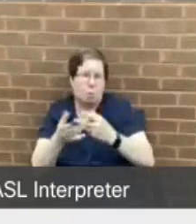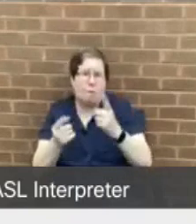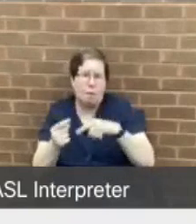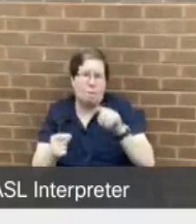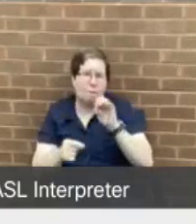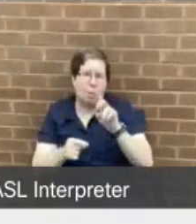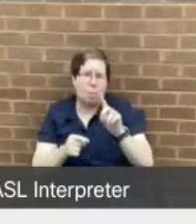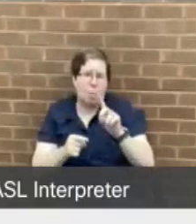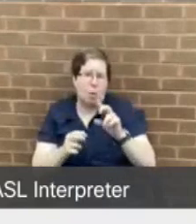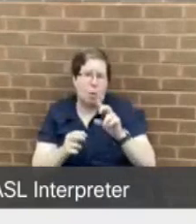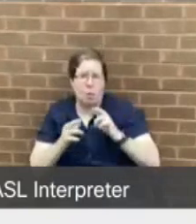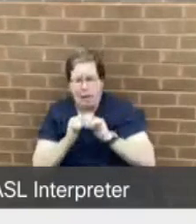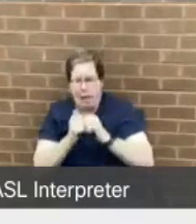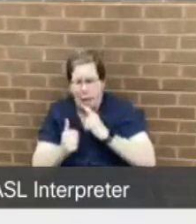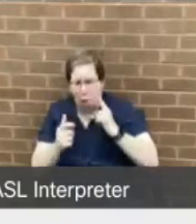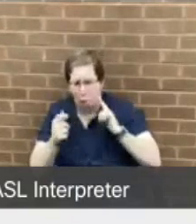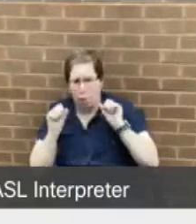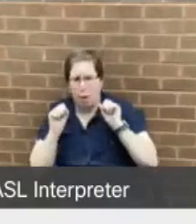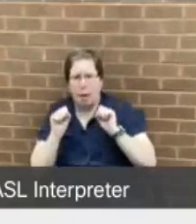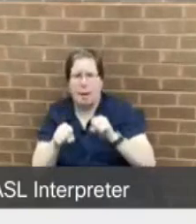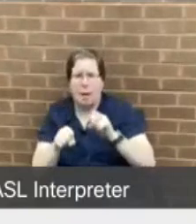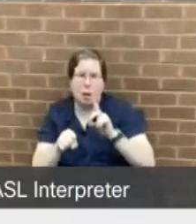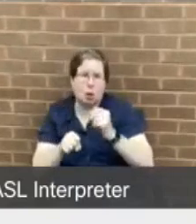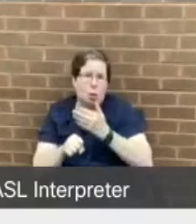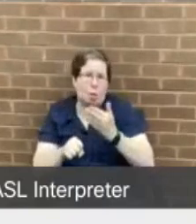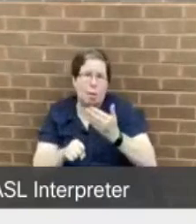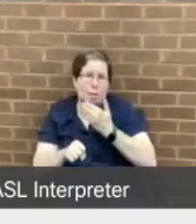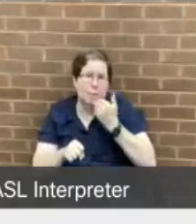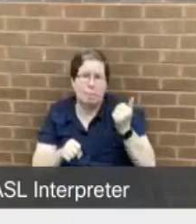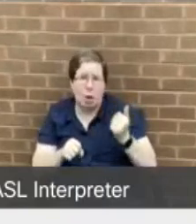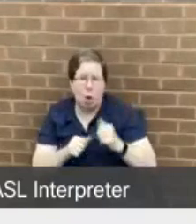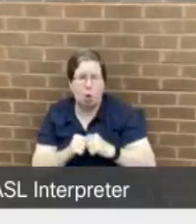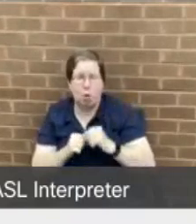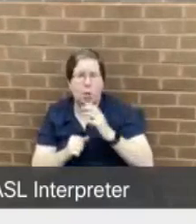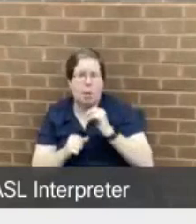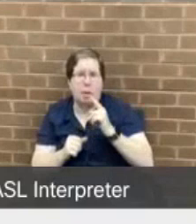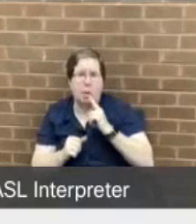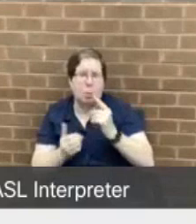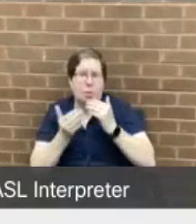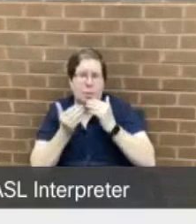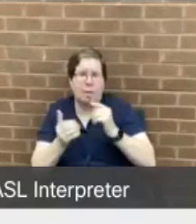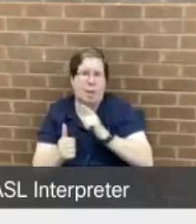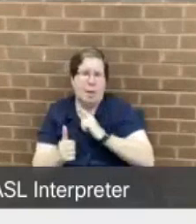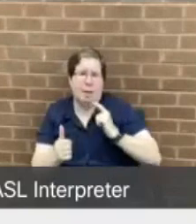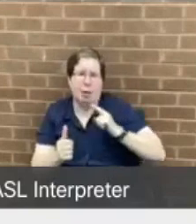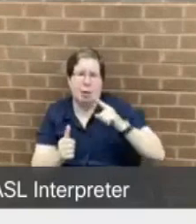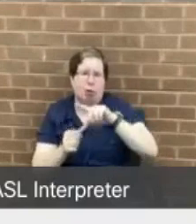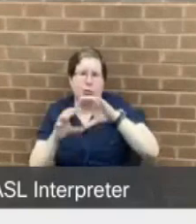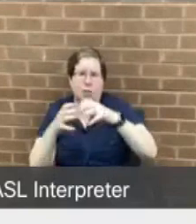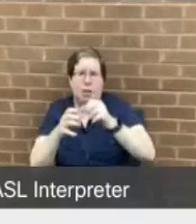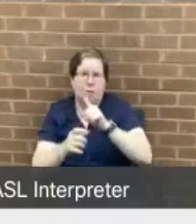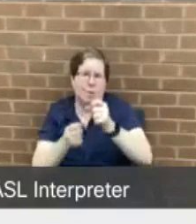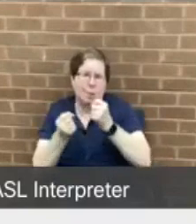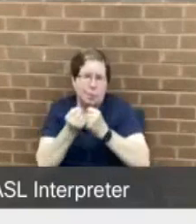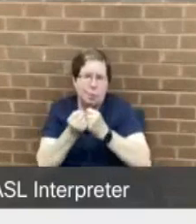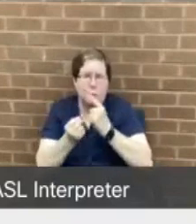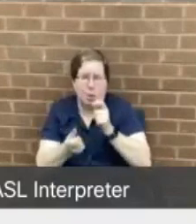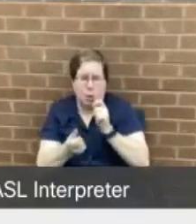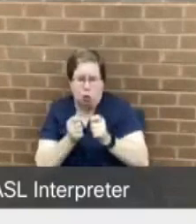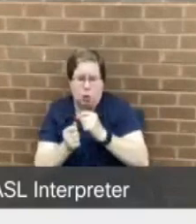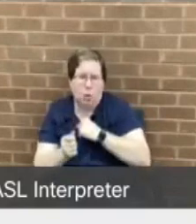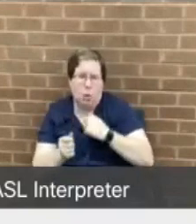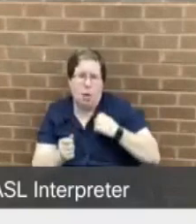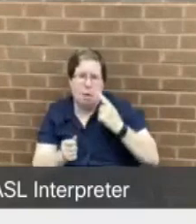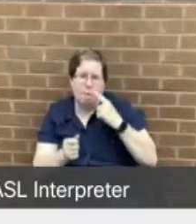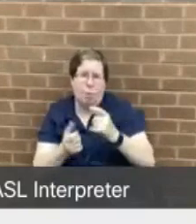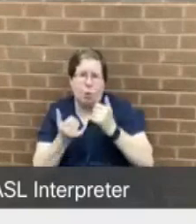figure out how can we can do some things more efficiently. And I really want to thank the legislature for their support and some of the changes that we needed to make to existing